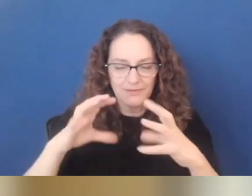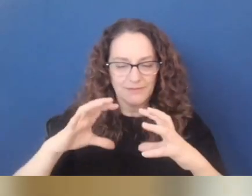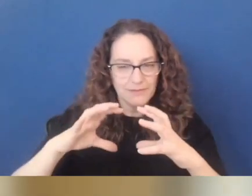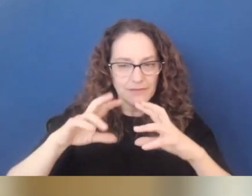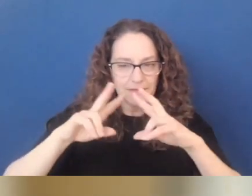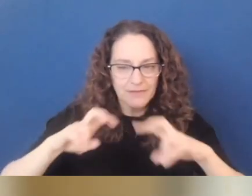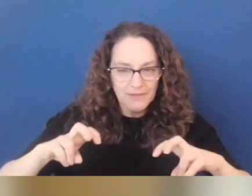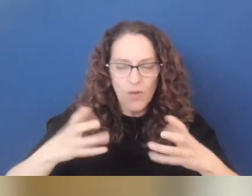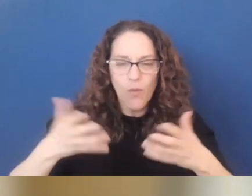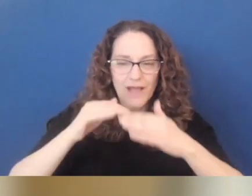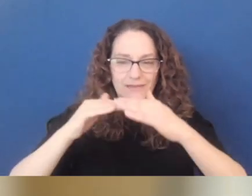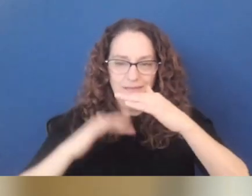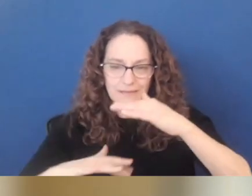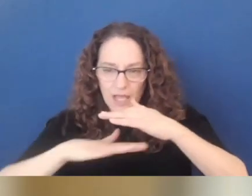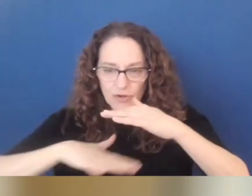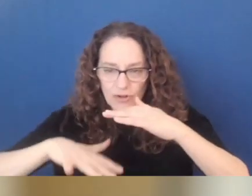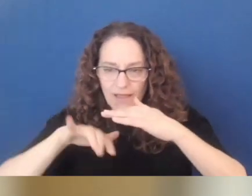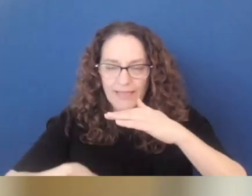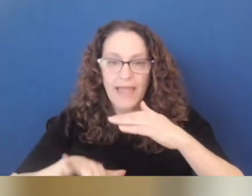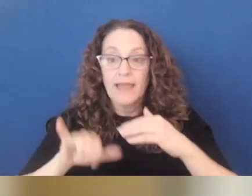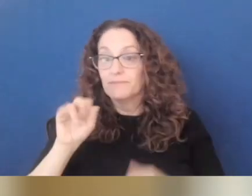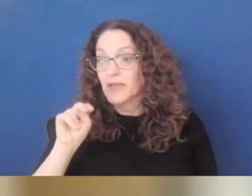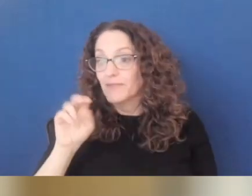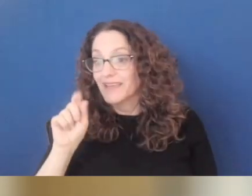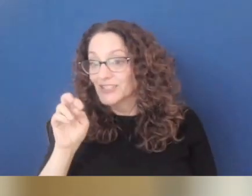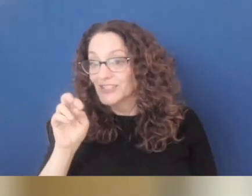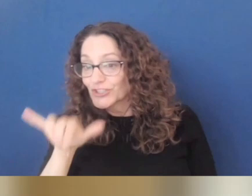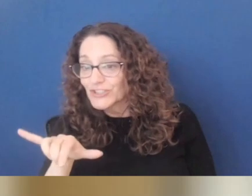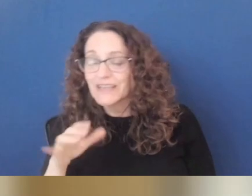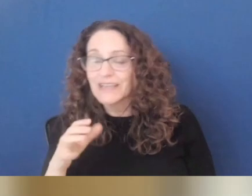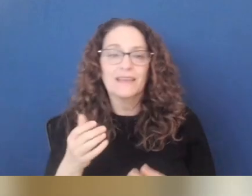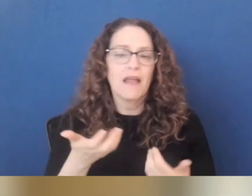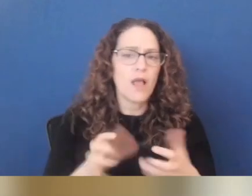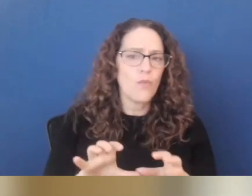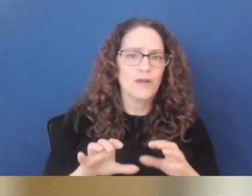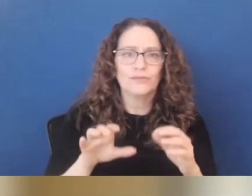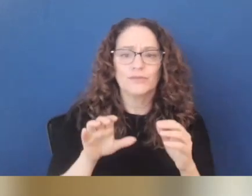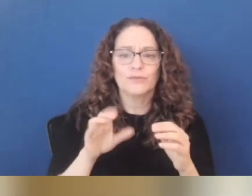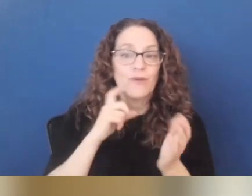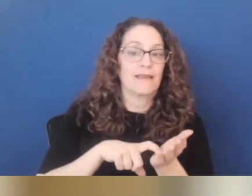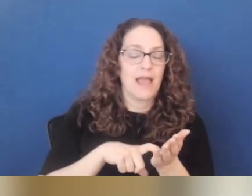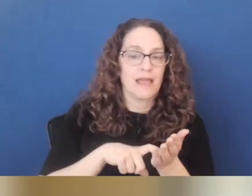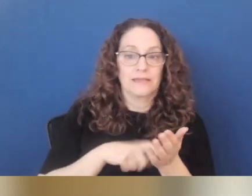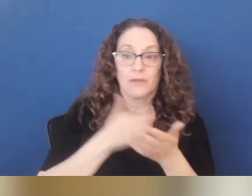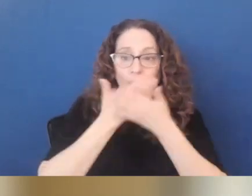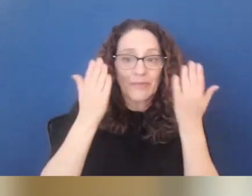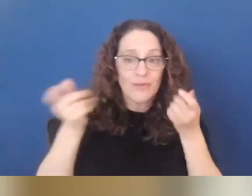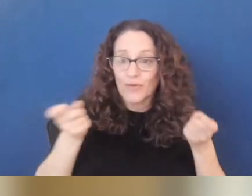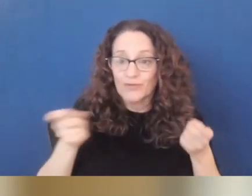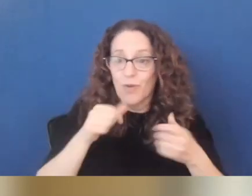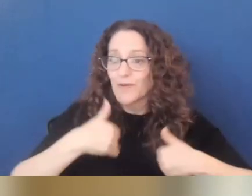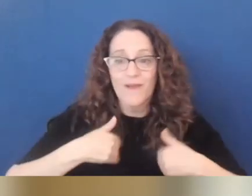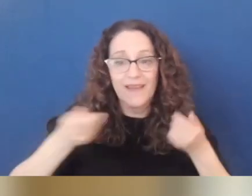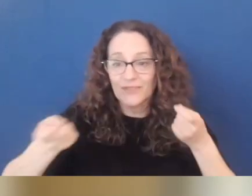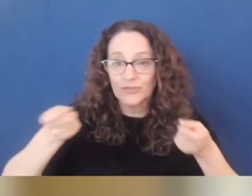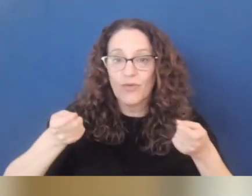not wanting to see impermanence, the not wanting to recognize the lack of control that we really have, the inevitability